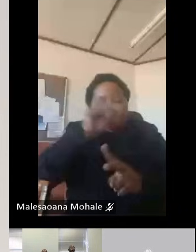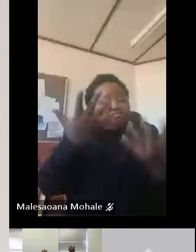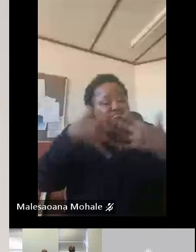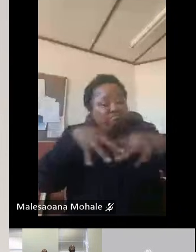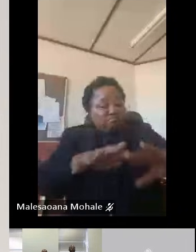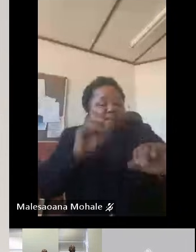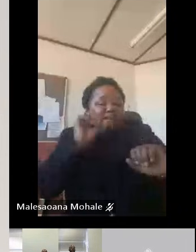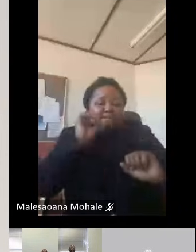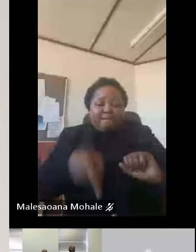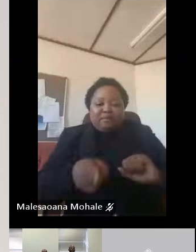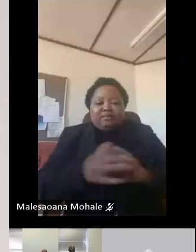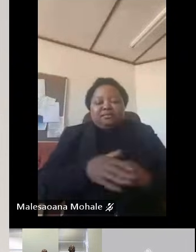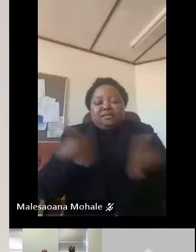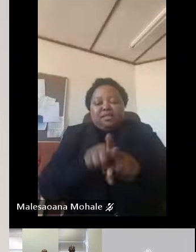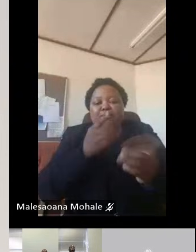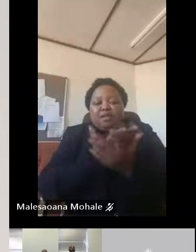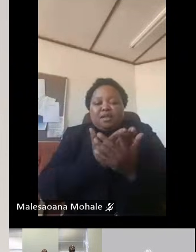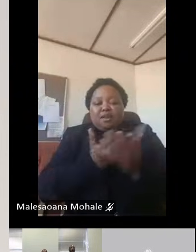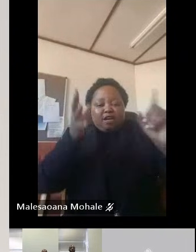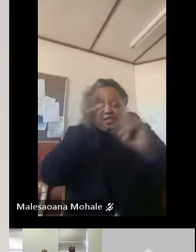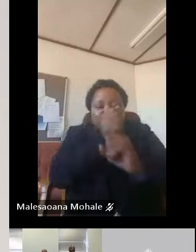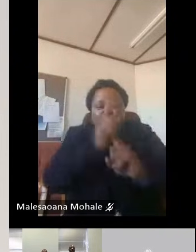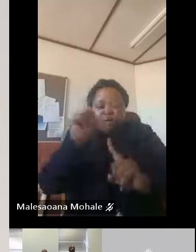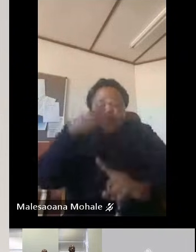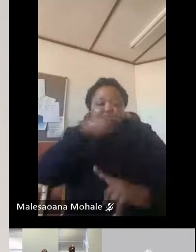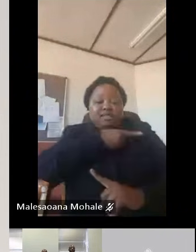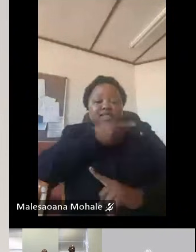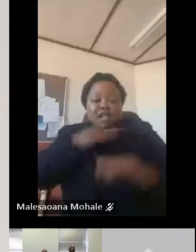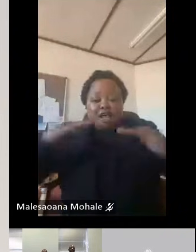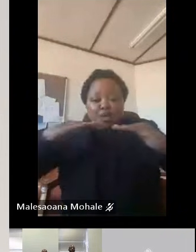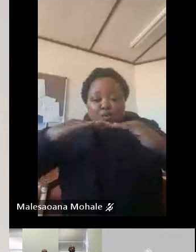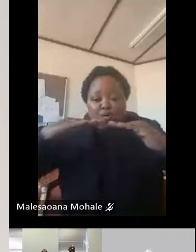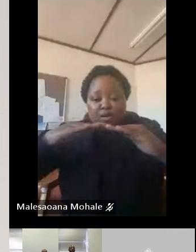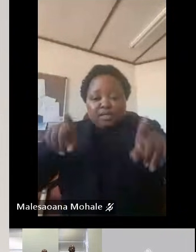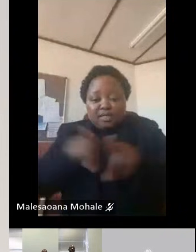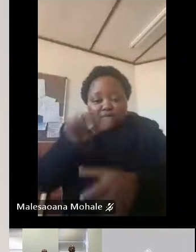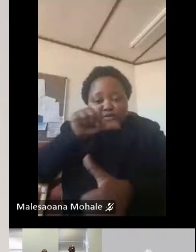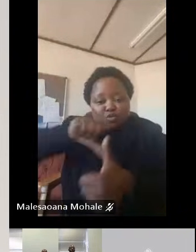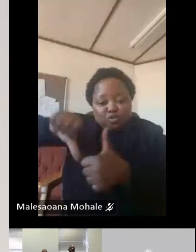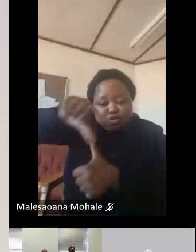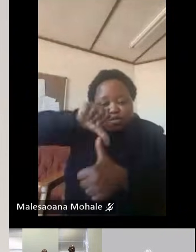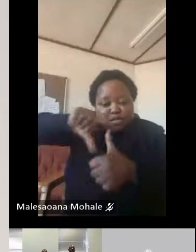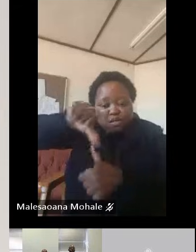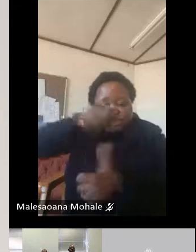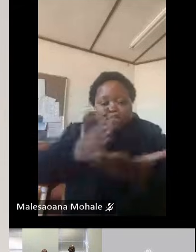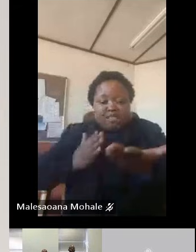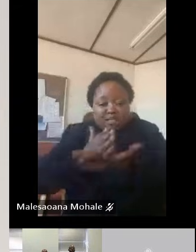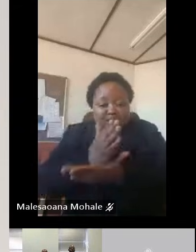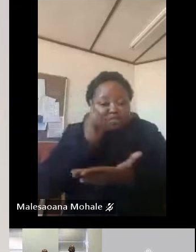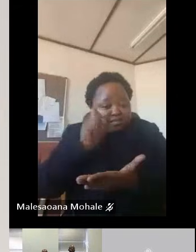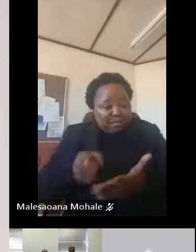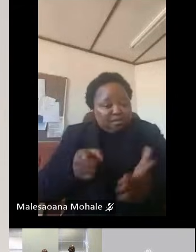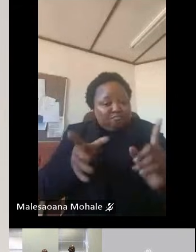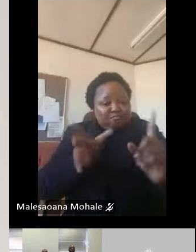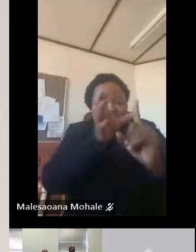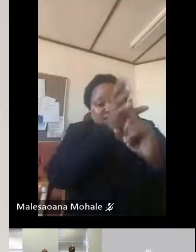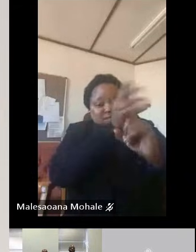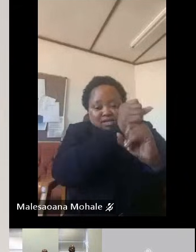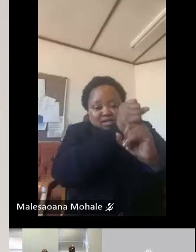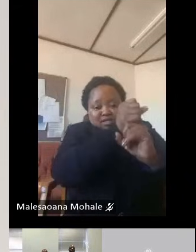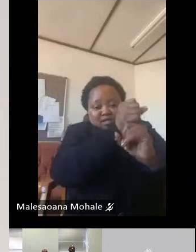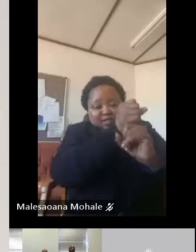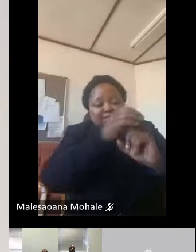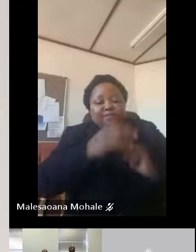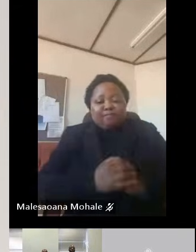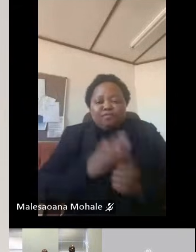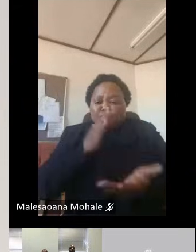do achieve gender equality and we achieve social justice. And this is more important